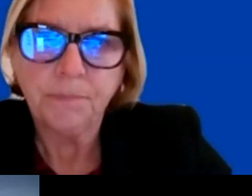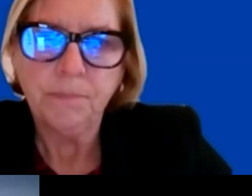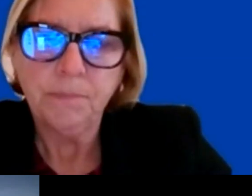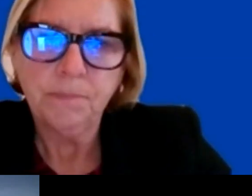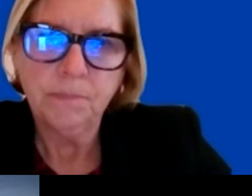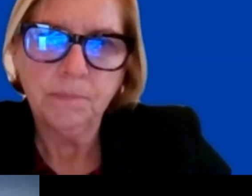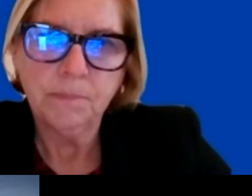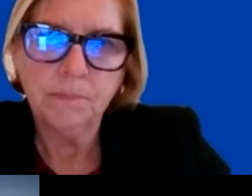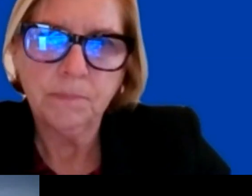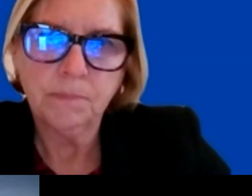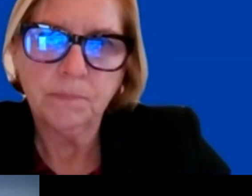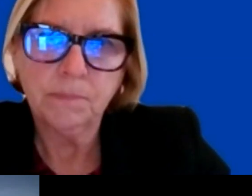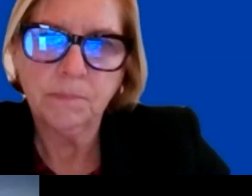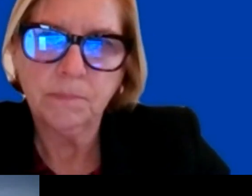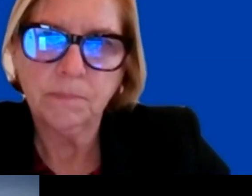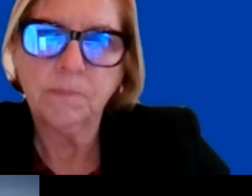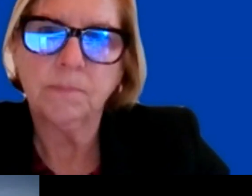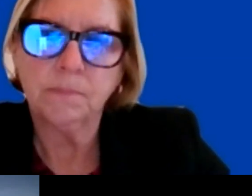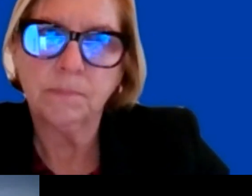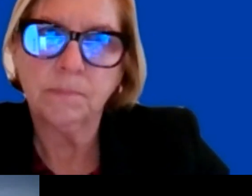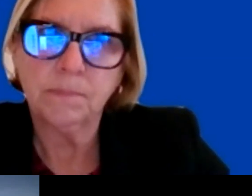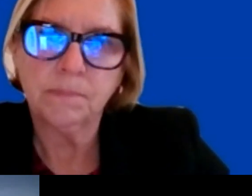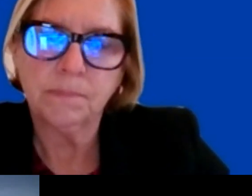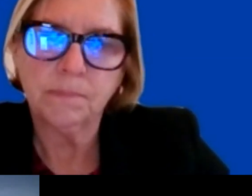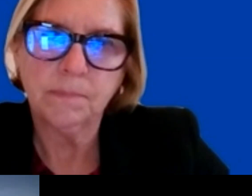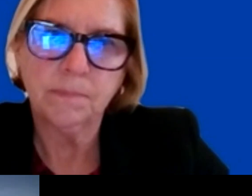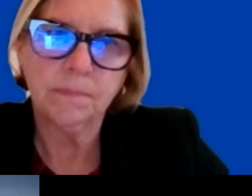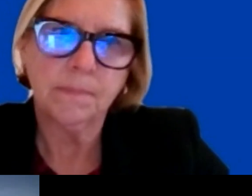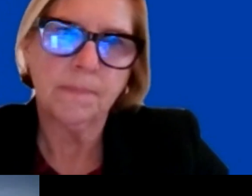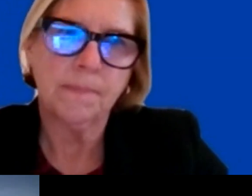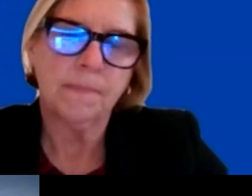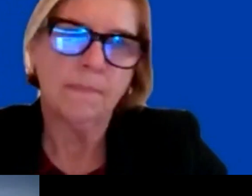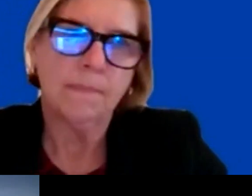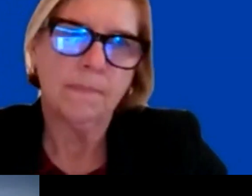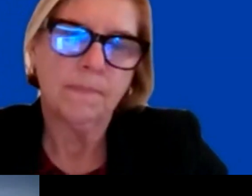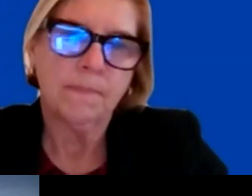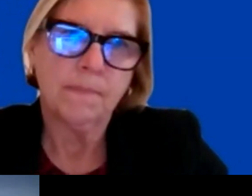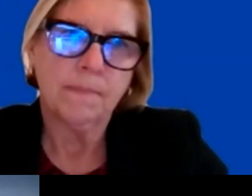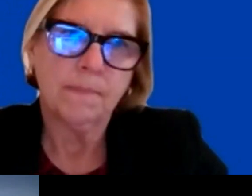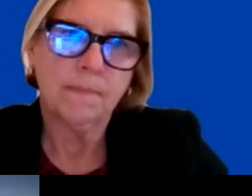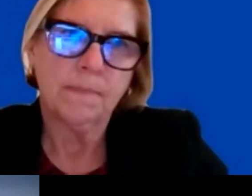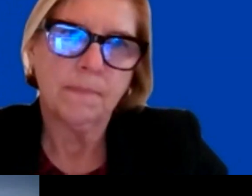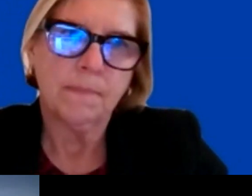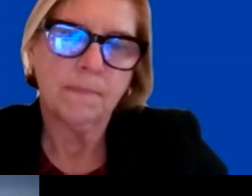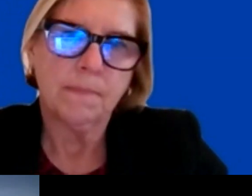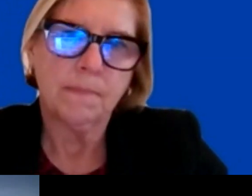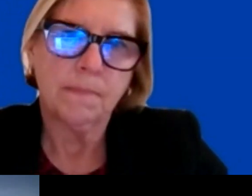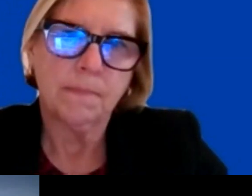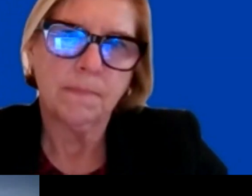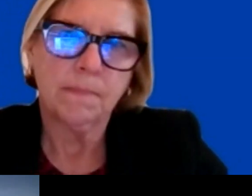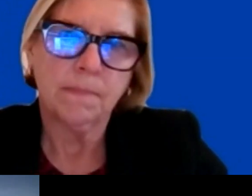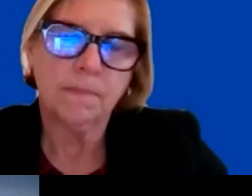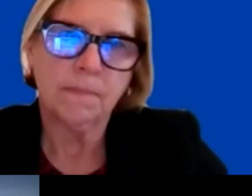because of decades of advocacy, we got an increase